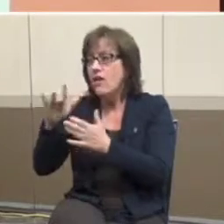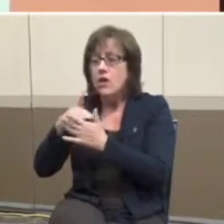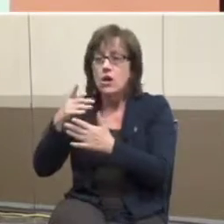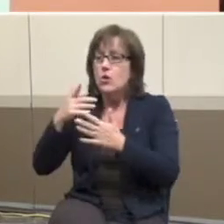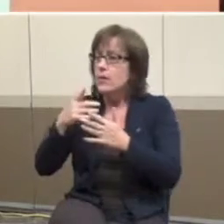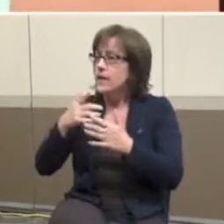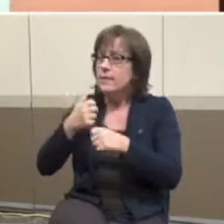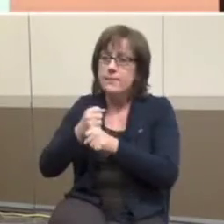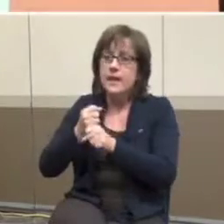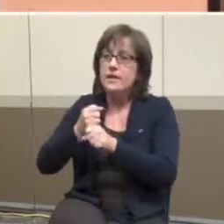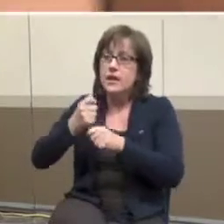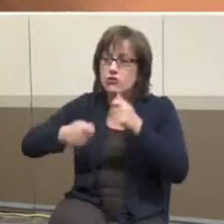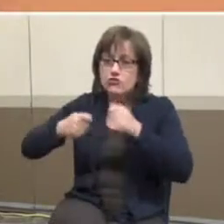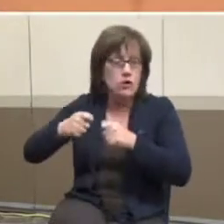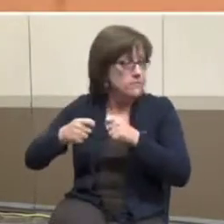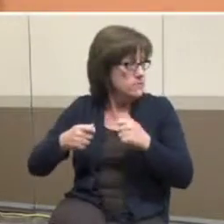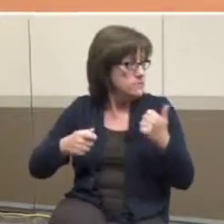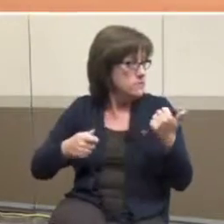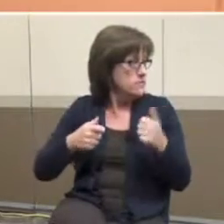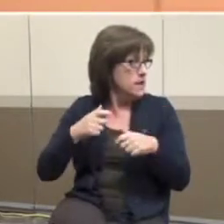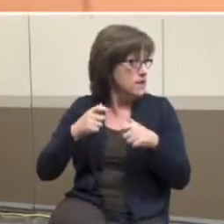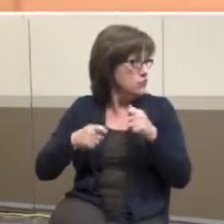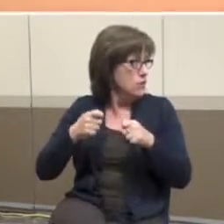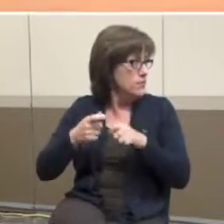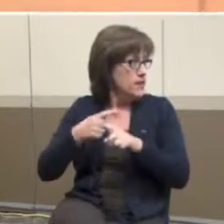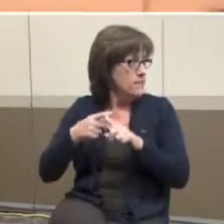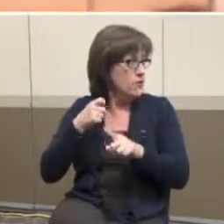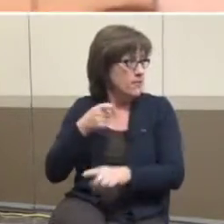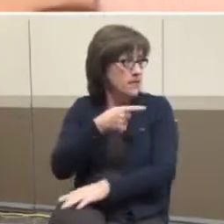Menards. And that's, my drums came from this.